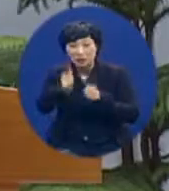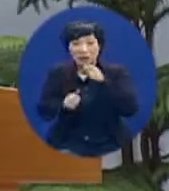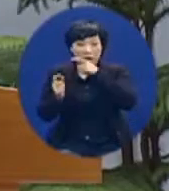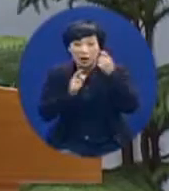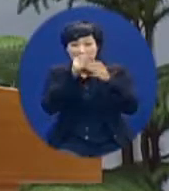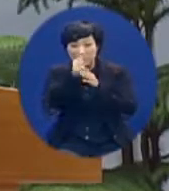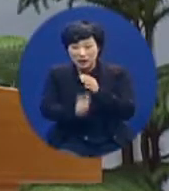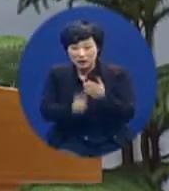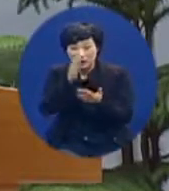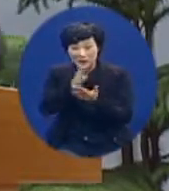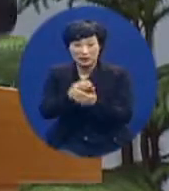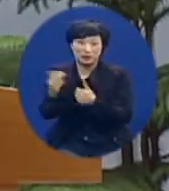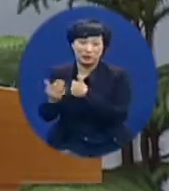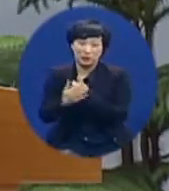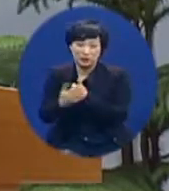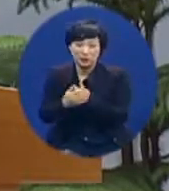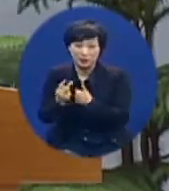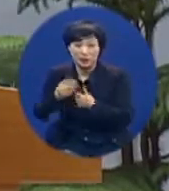one.